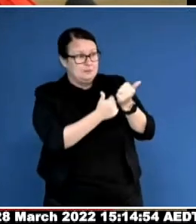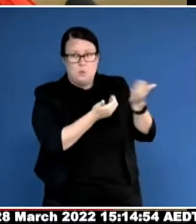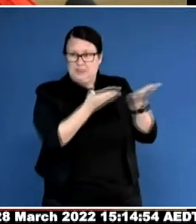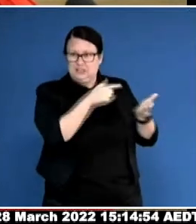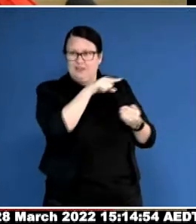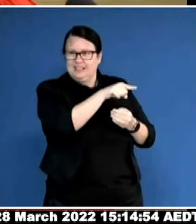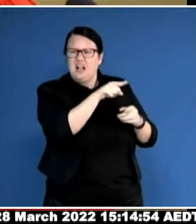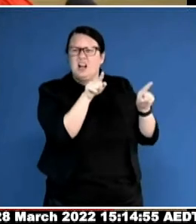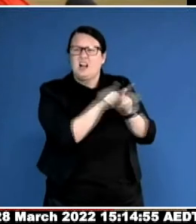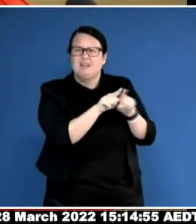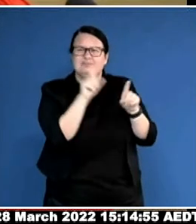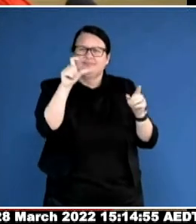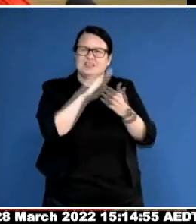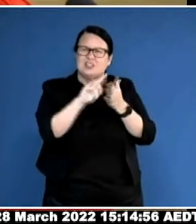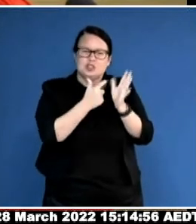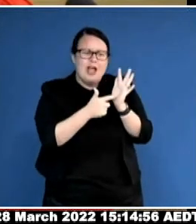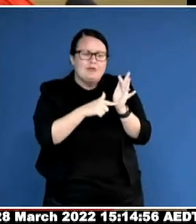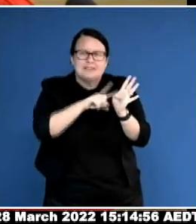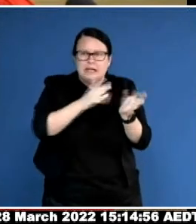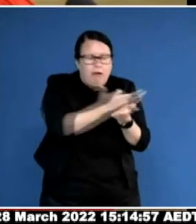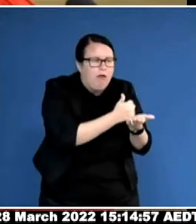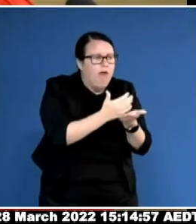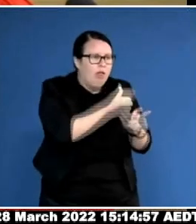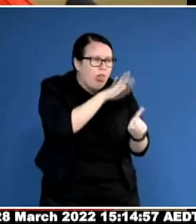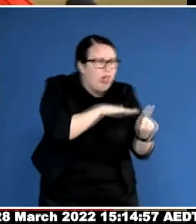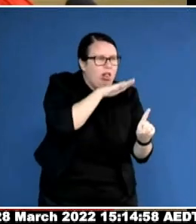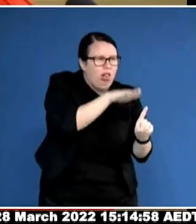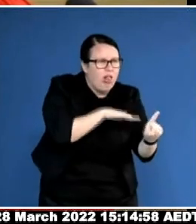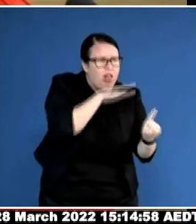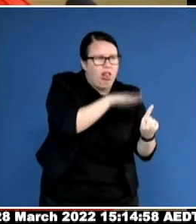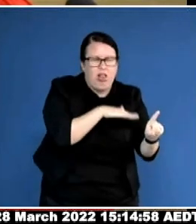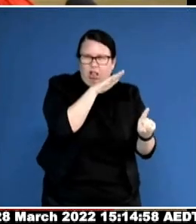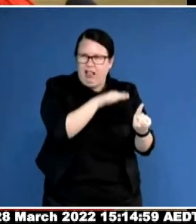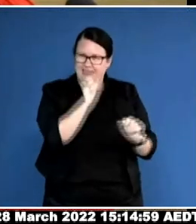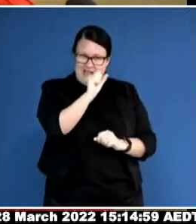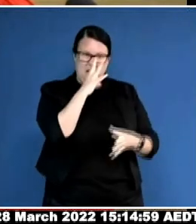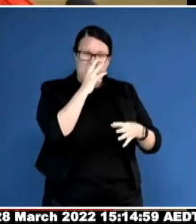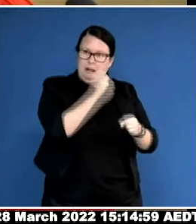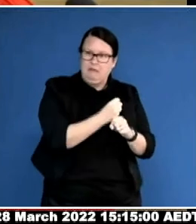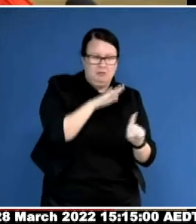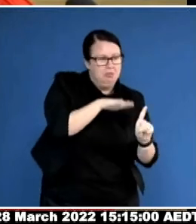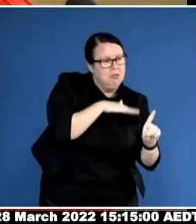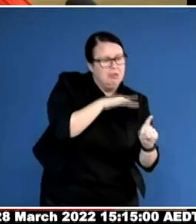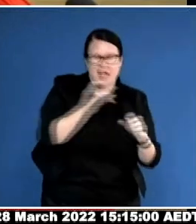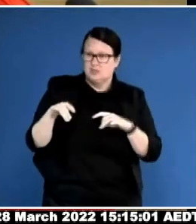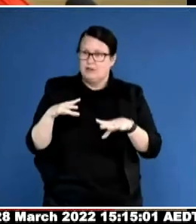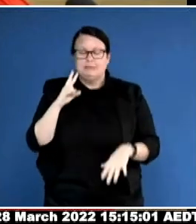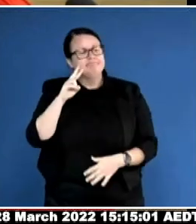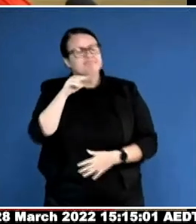were largely associated with being a charitable cause, and that seemed to be the ingrained viewpoint of Australian